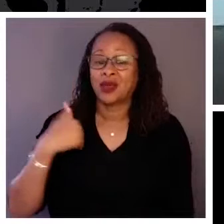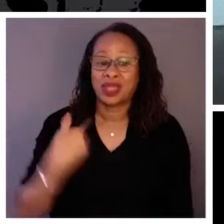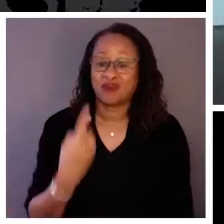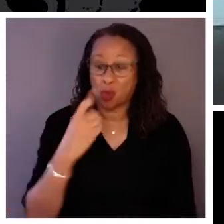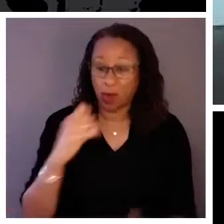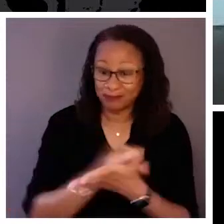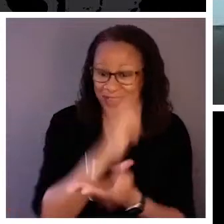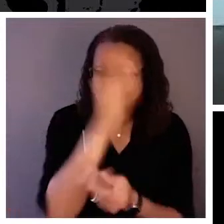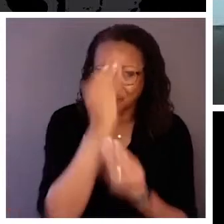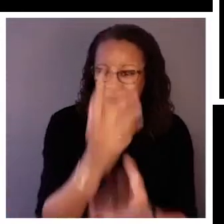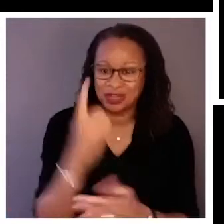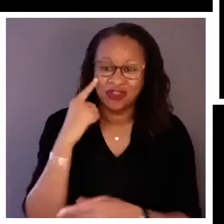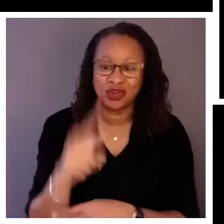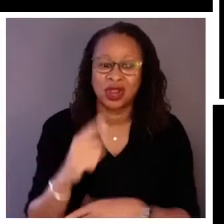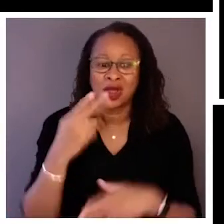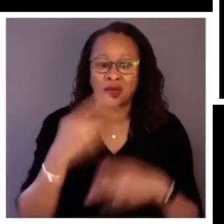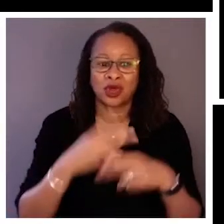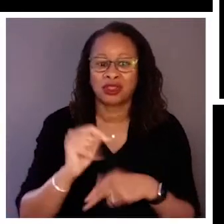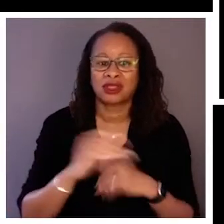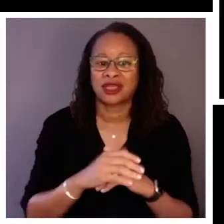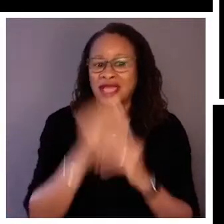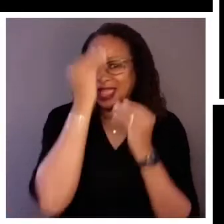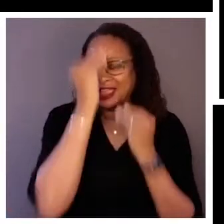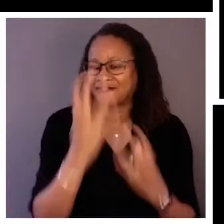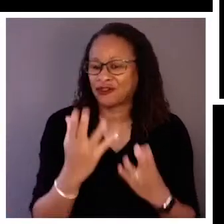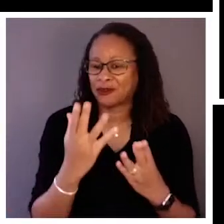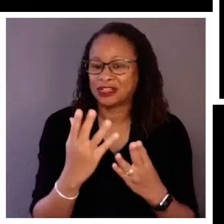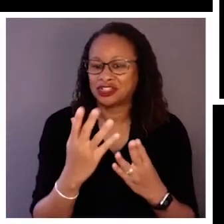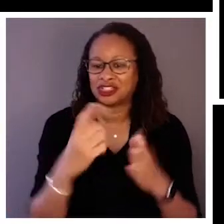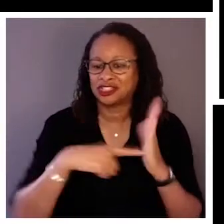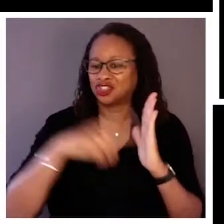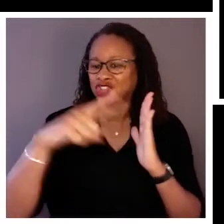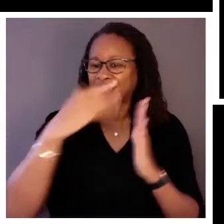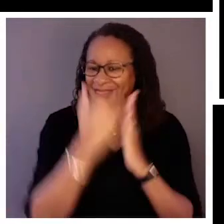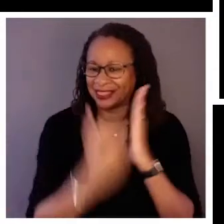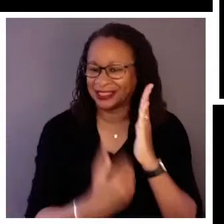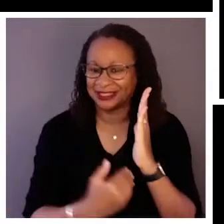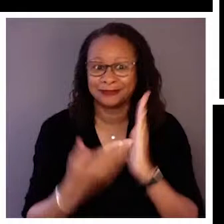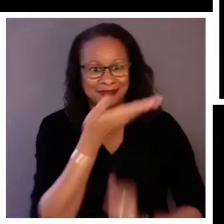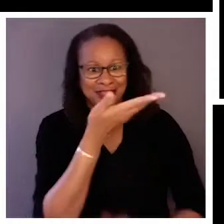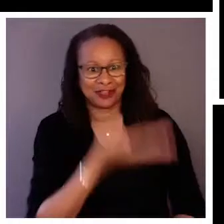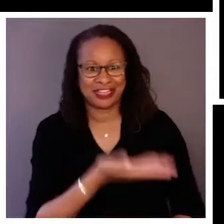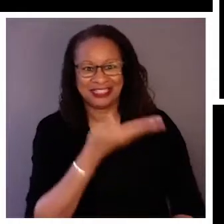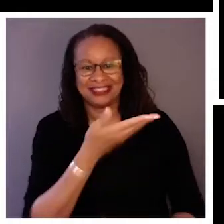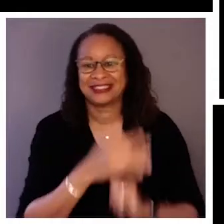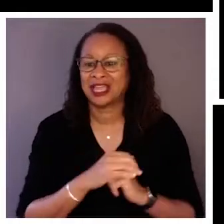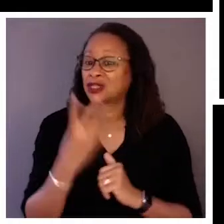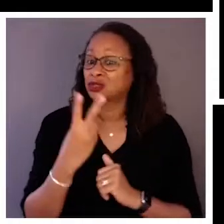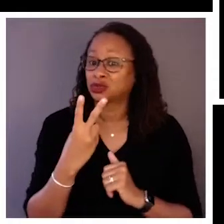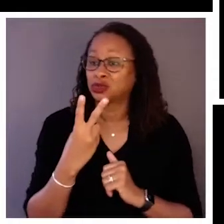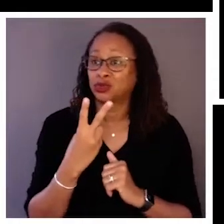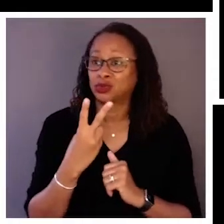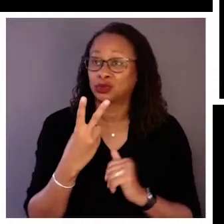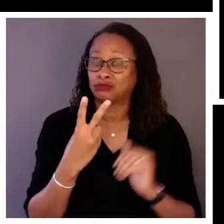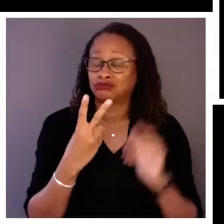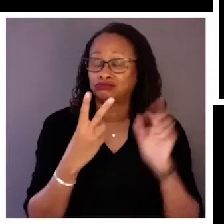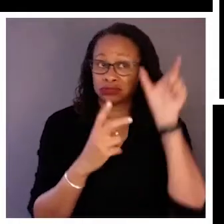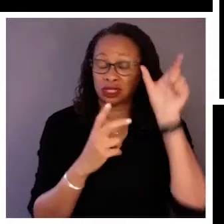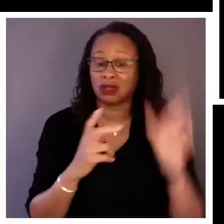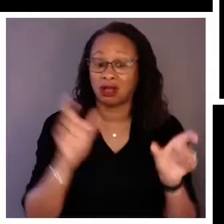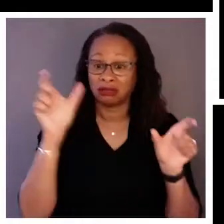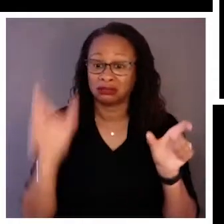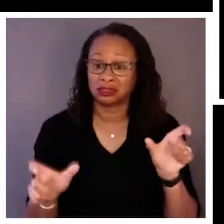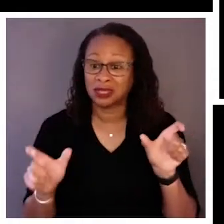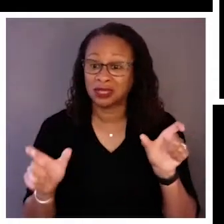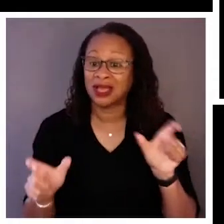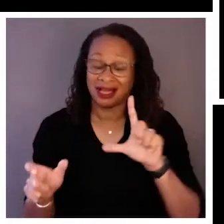you. We call it the information checklist. And I think there it is. It's 2 columns. The left-hand side is all